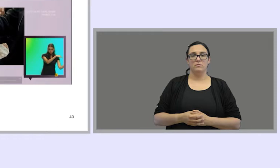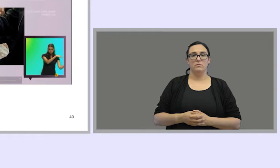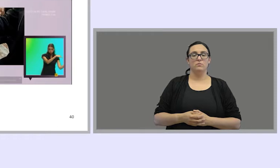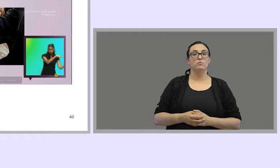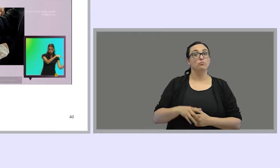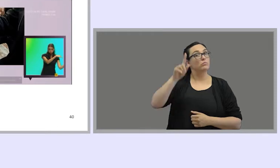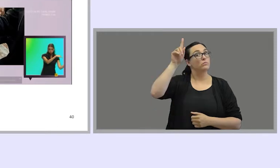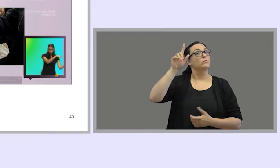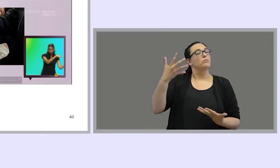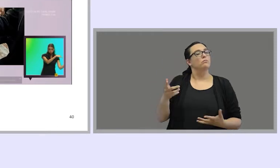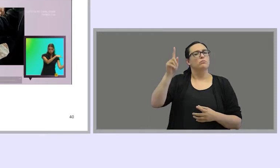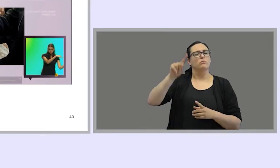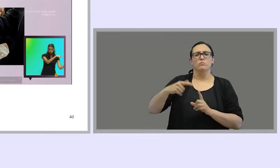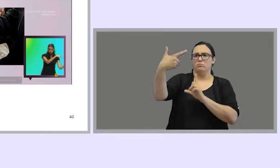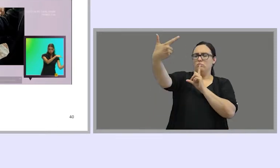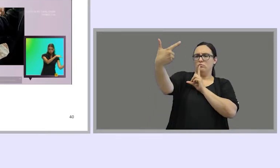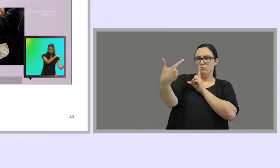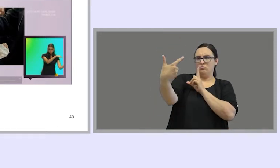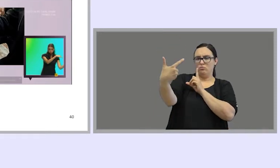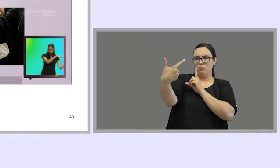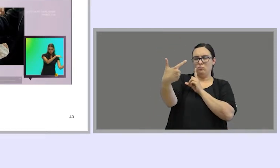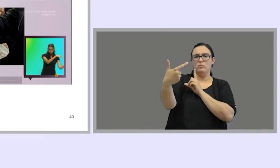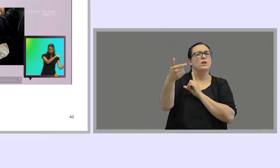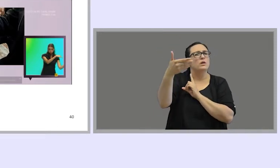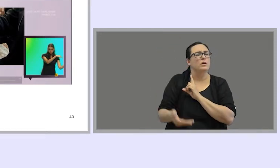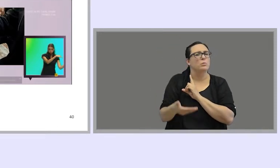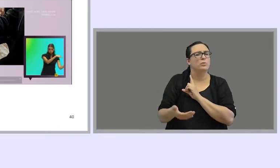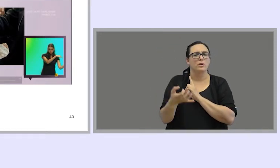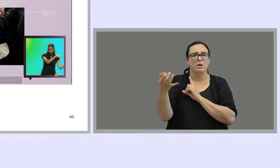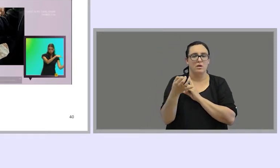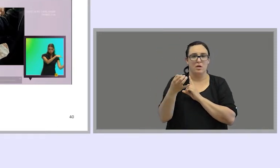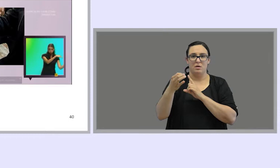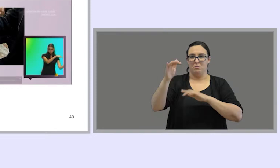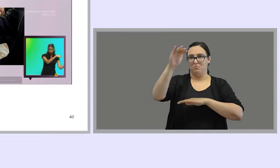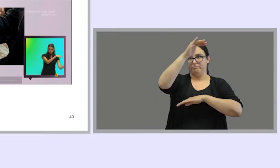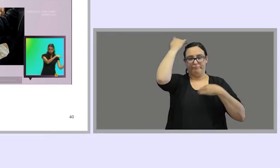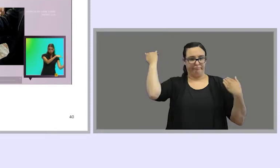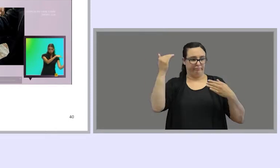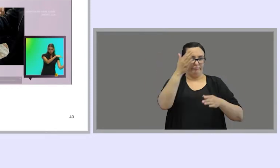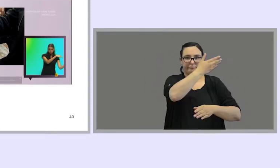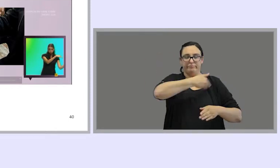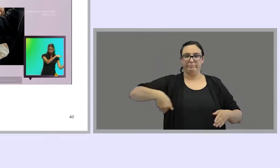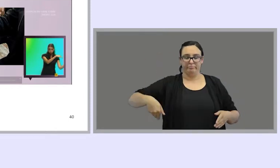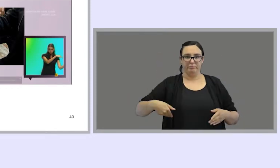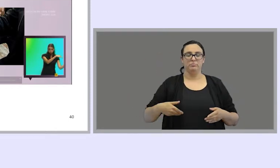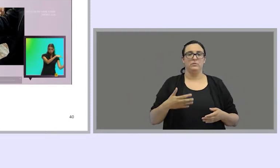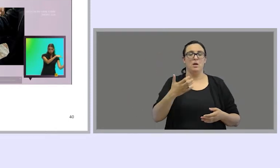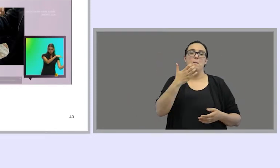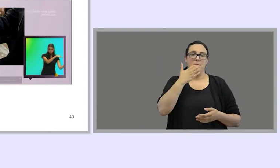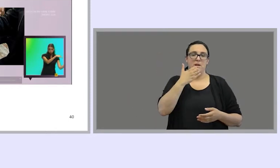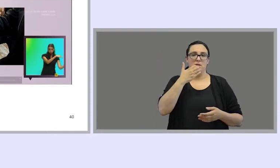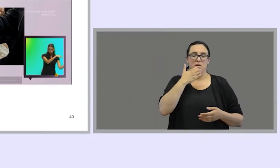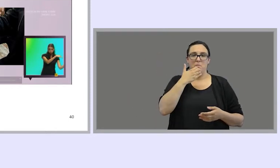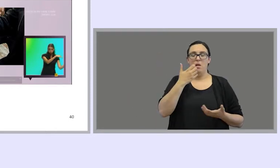So, when filming the signer's signing space, it is very important to avoid cuts off. So, for